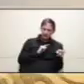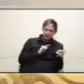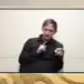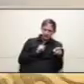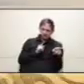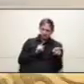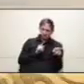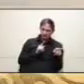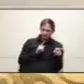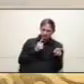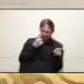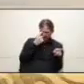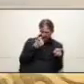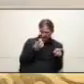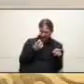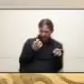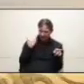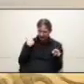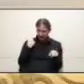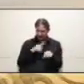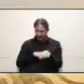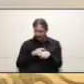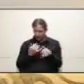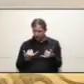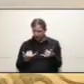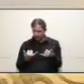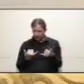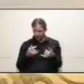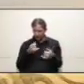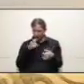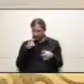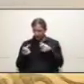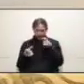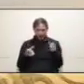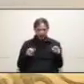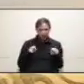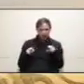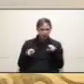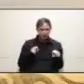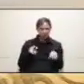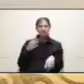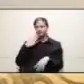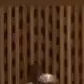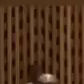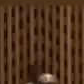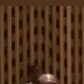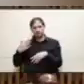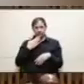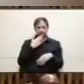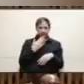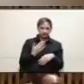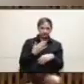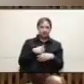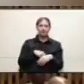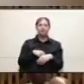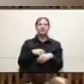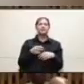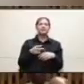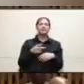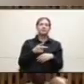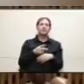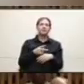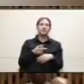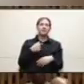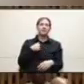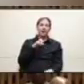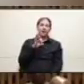that you gave us last time or the one that you are giving today? Thank you very much, Honorable Chair. Thank you. No, thanks, Chair. Once again, Offense Mwema